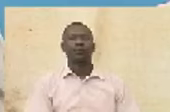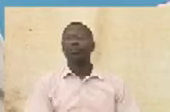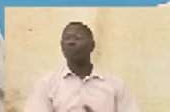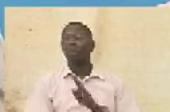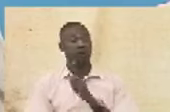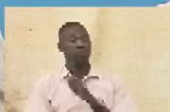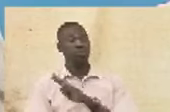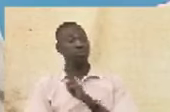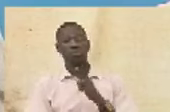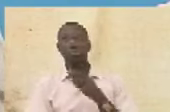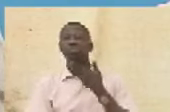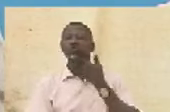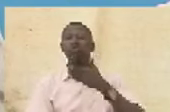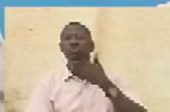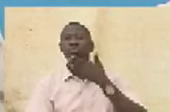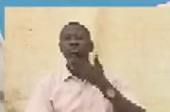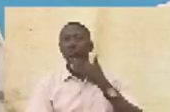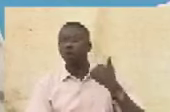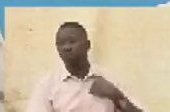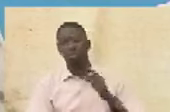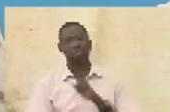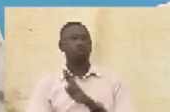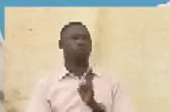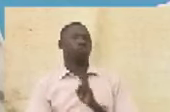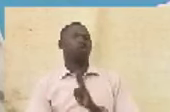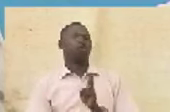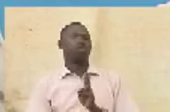not young people.